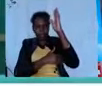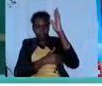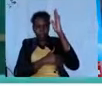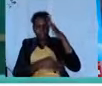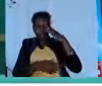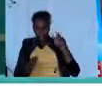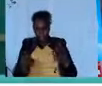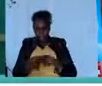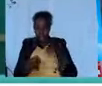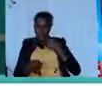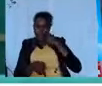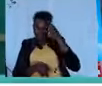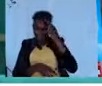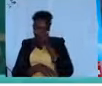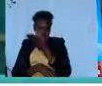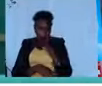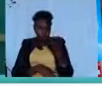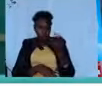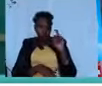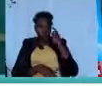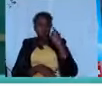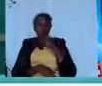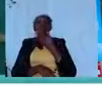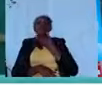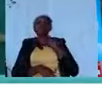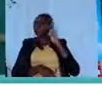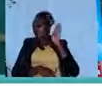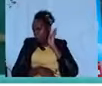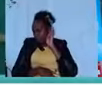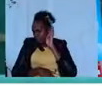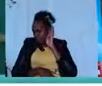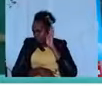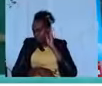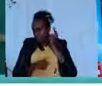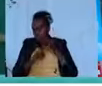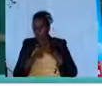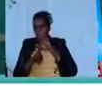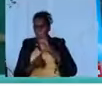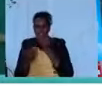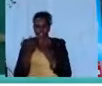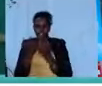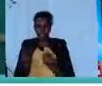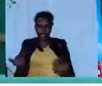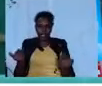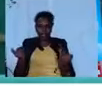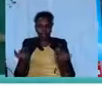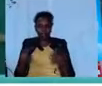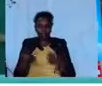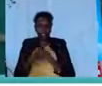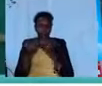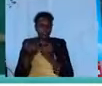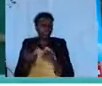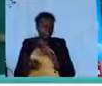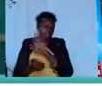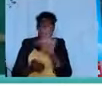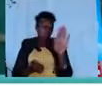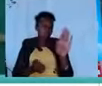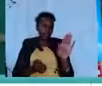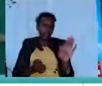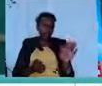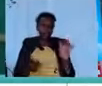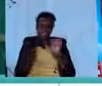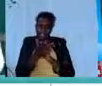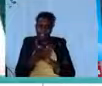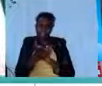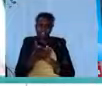a parent who demands obedience from your child, from your children, and that's